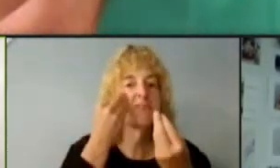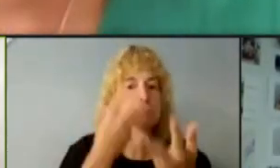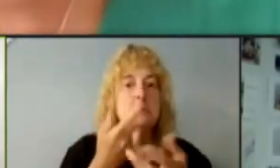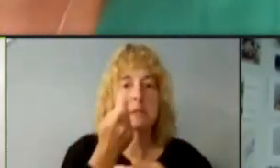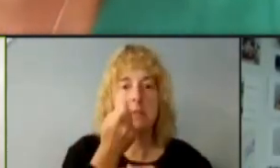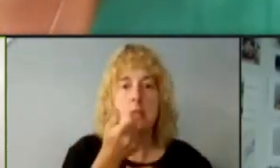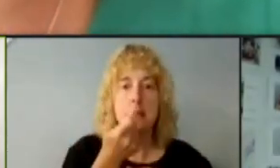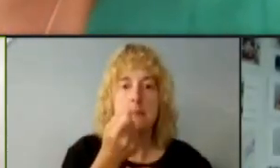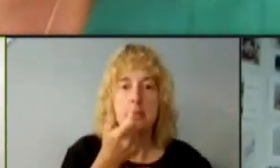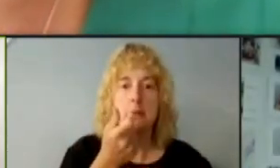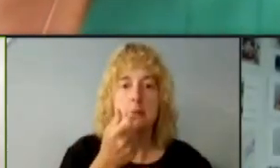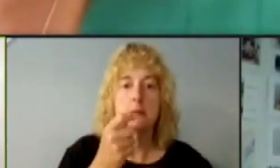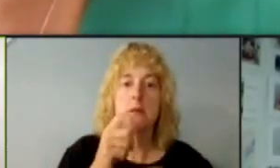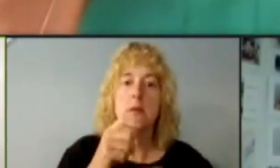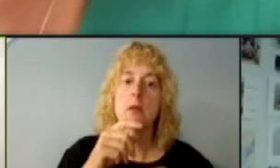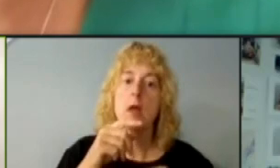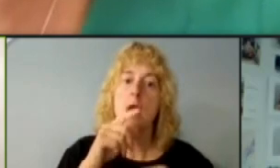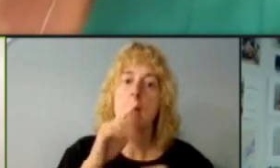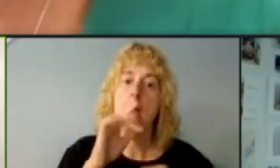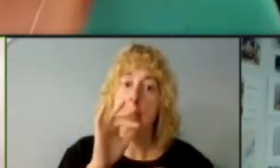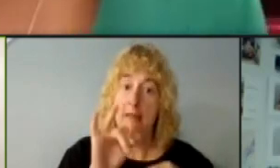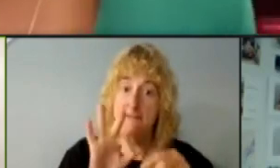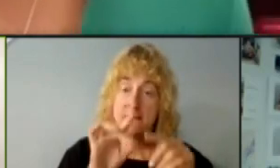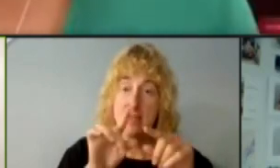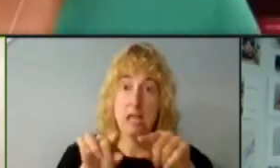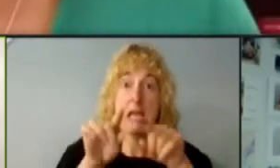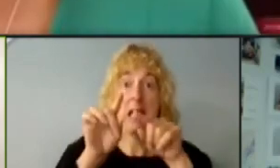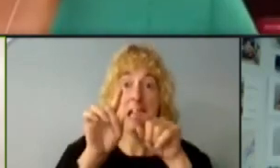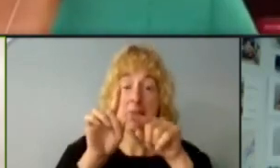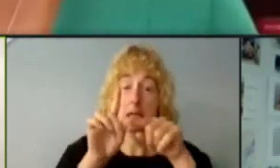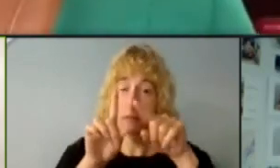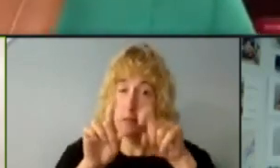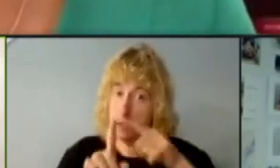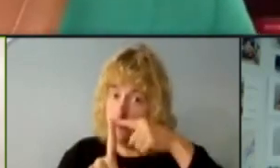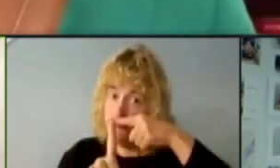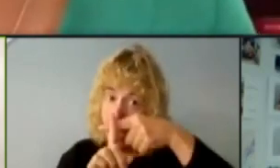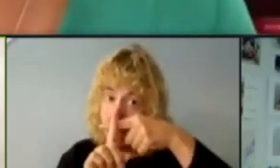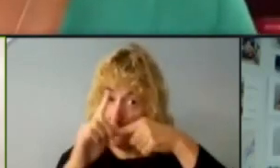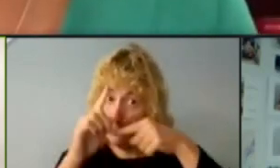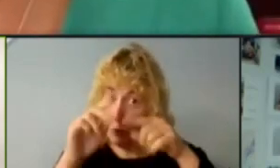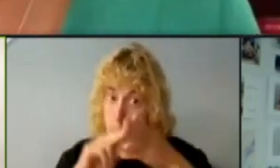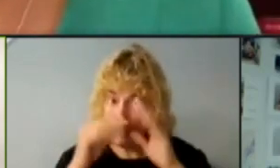student has tested positive for COVID, or was it a teacher?